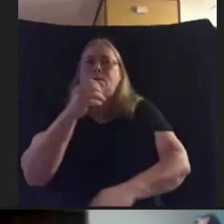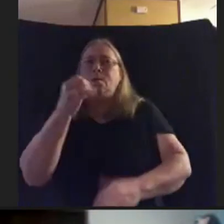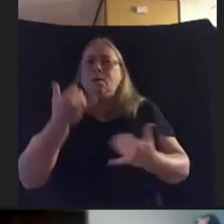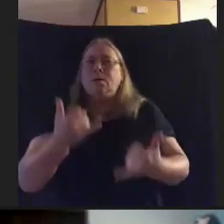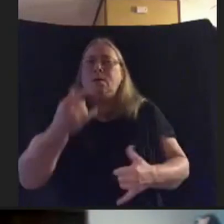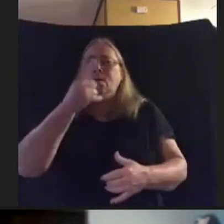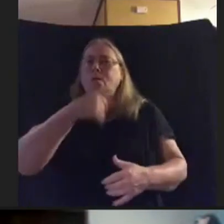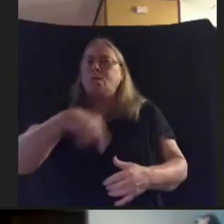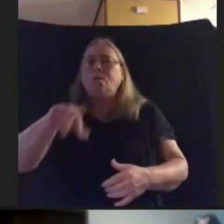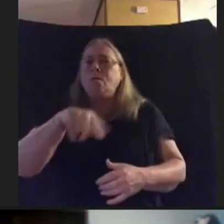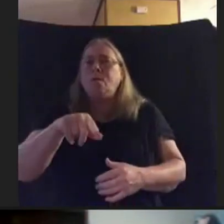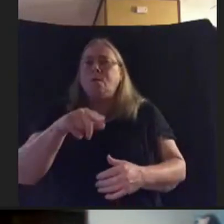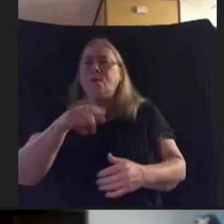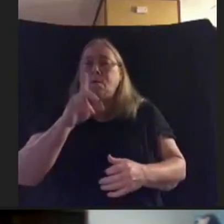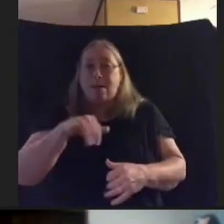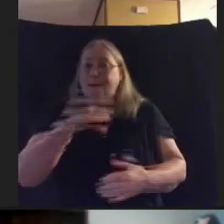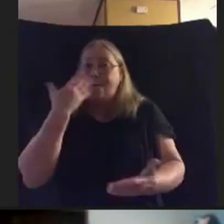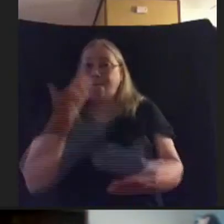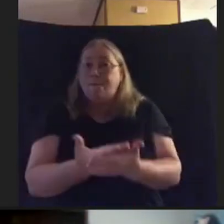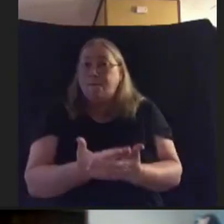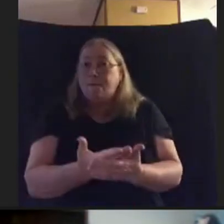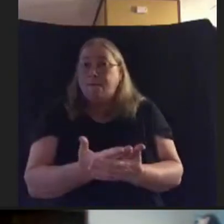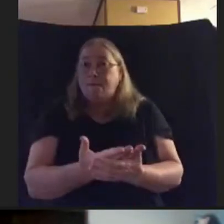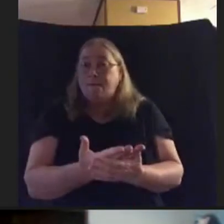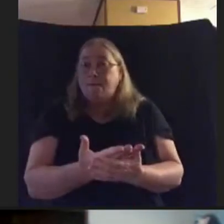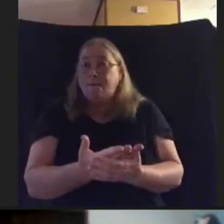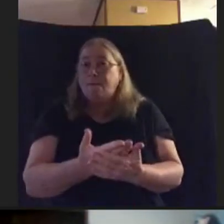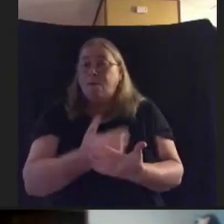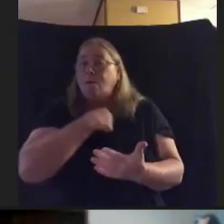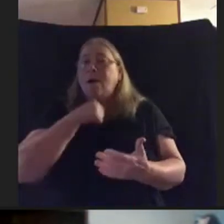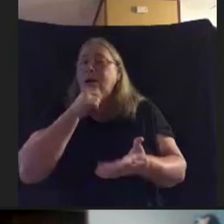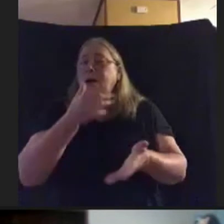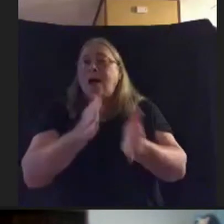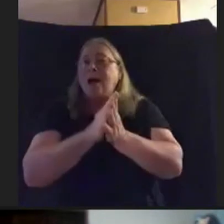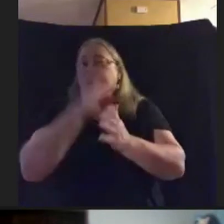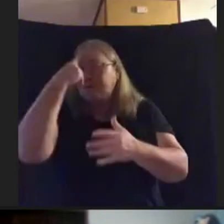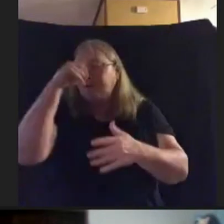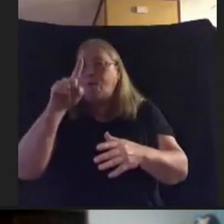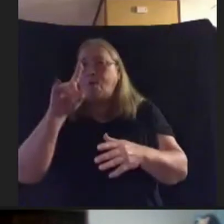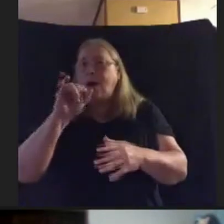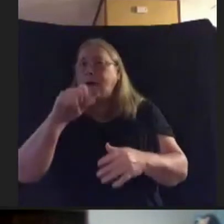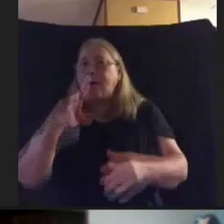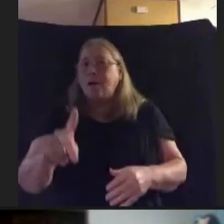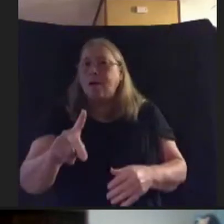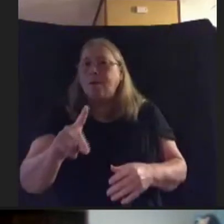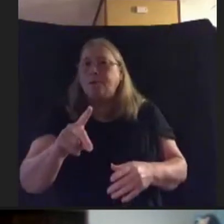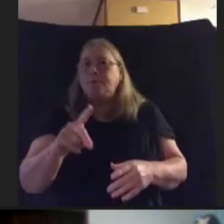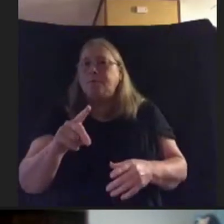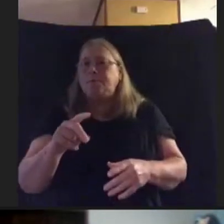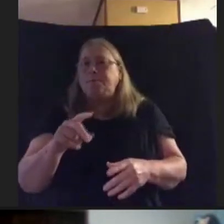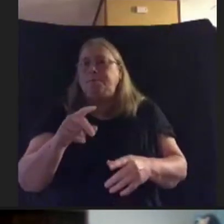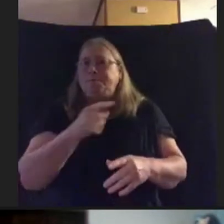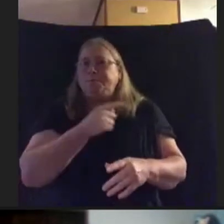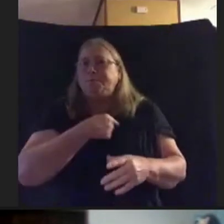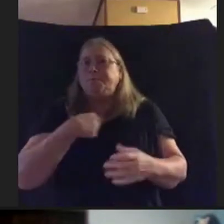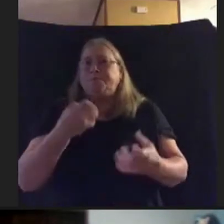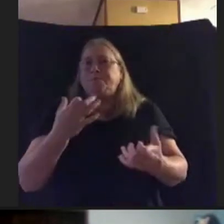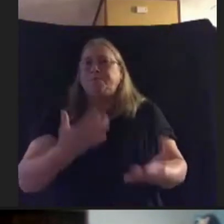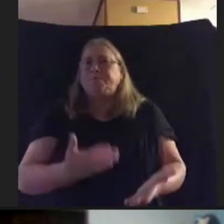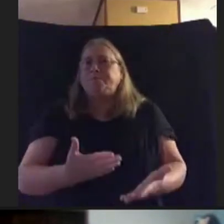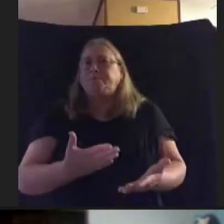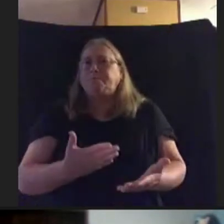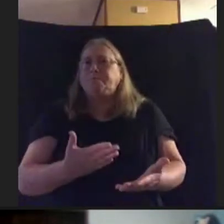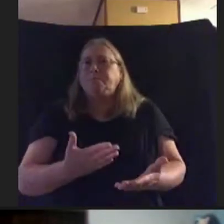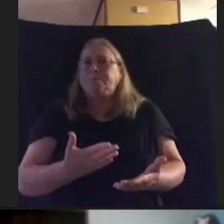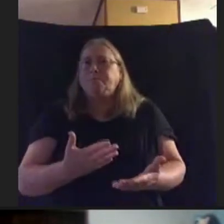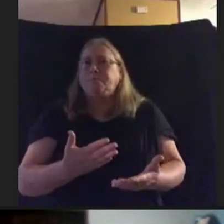the fact that we are not asking for identification is one of the ways that we want to prevent any barriers to anybody receiving